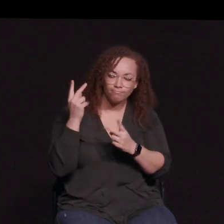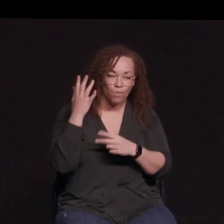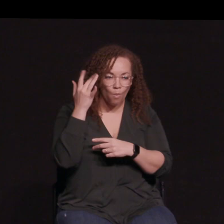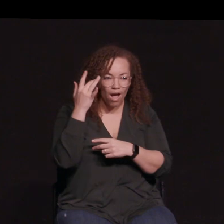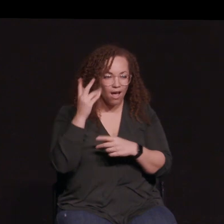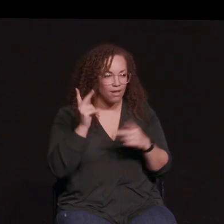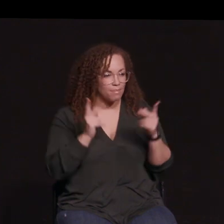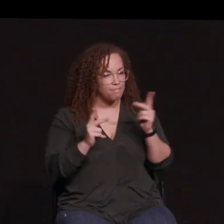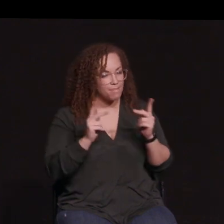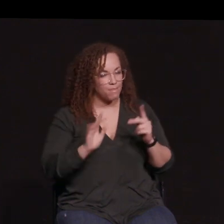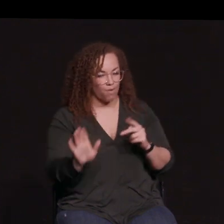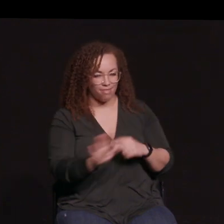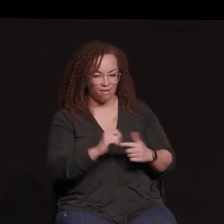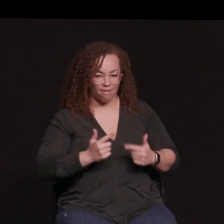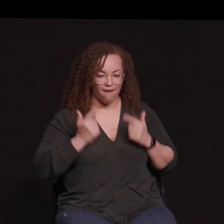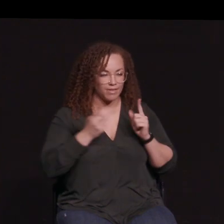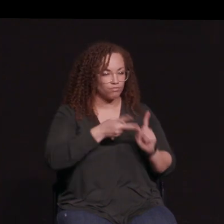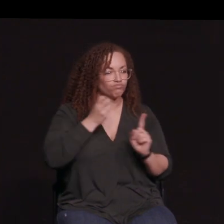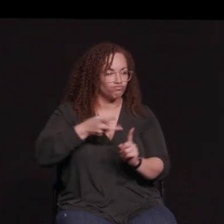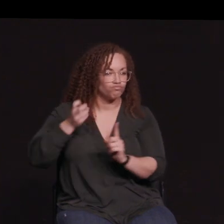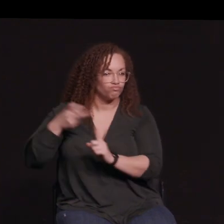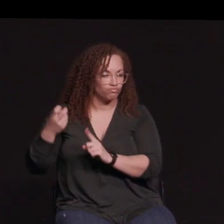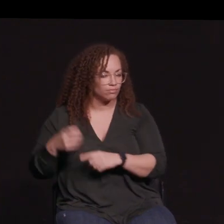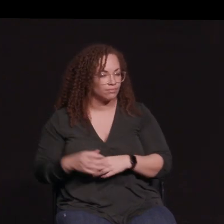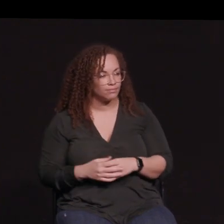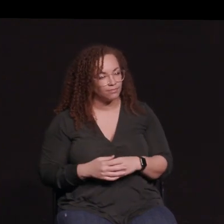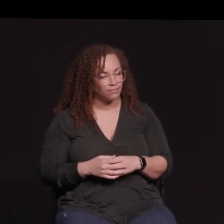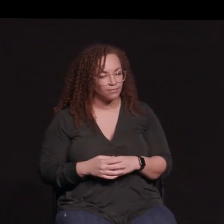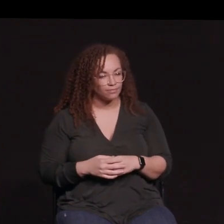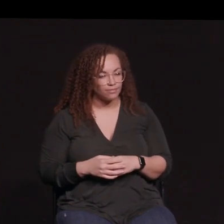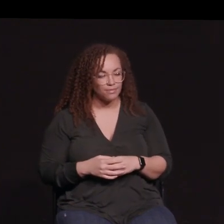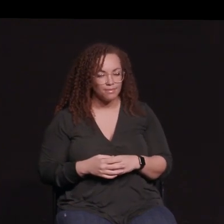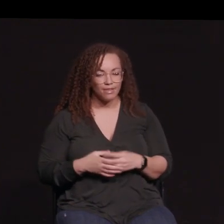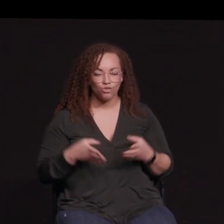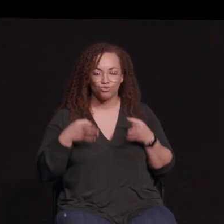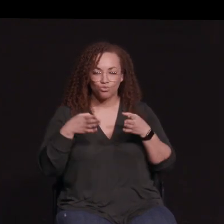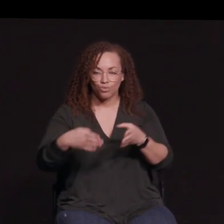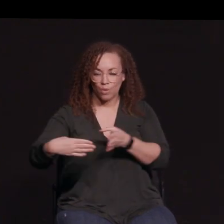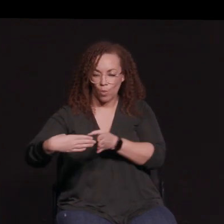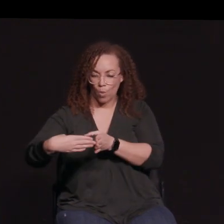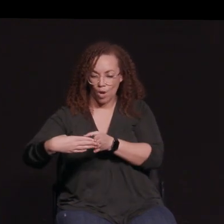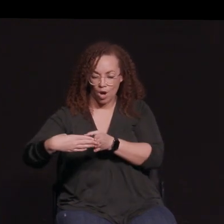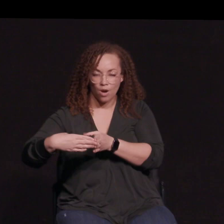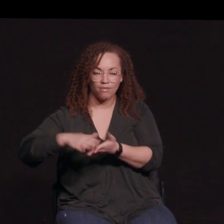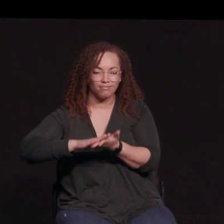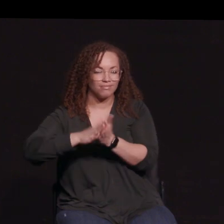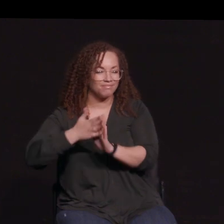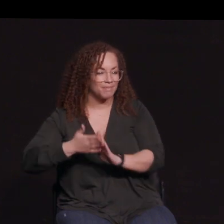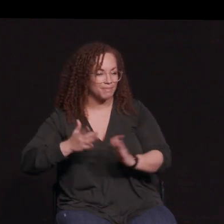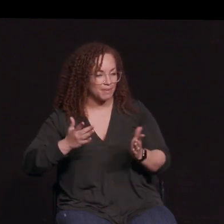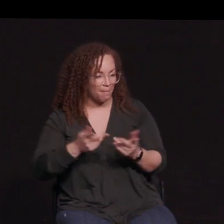And wake work transforms the street corner into a place of prayer.